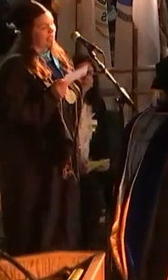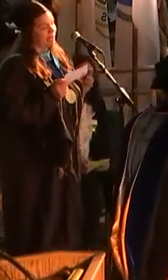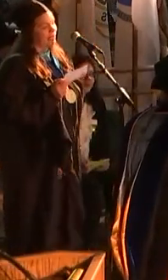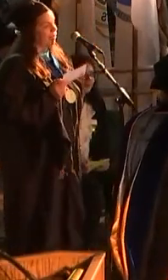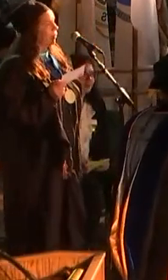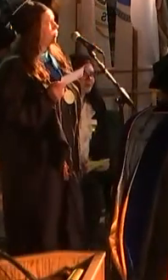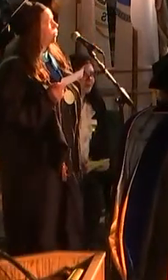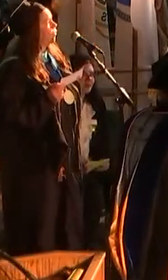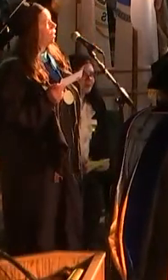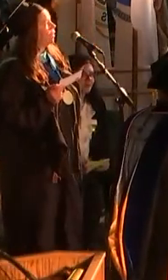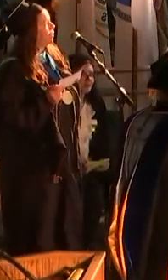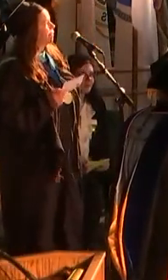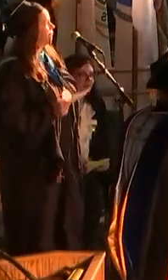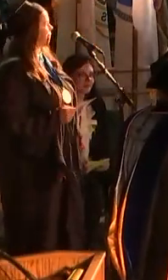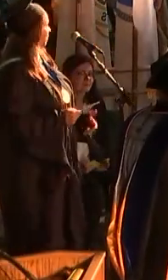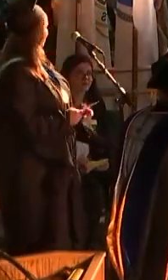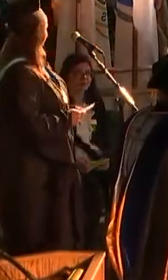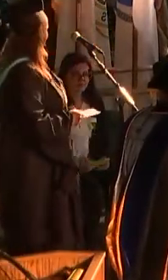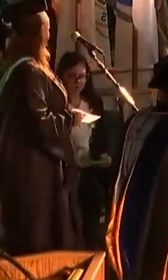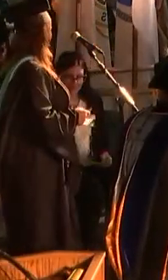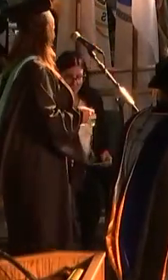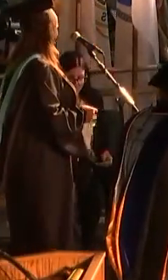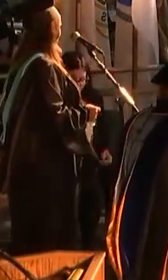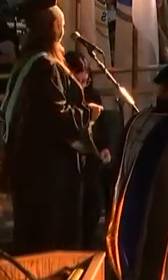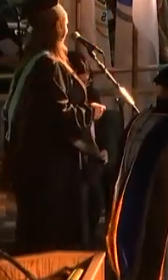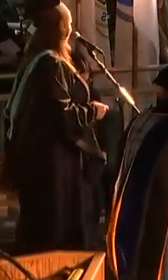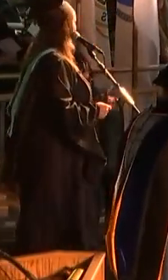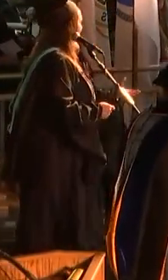Sadan N. Kio, cum laude.